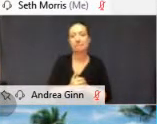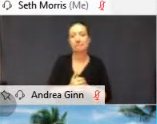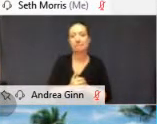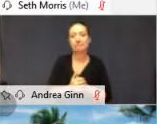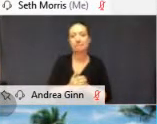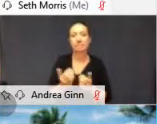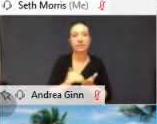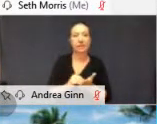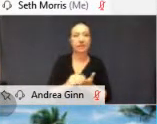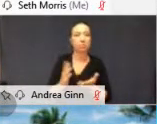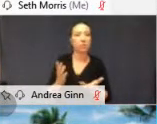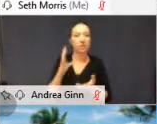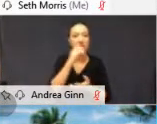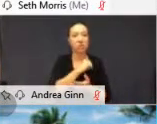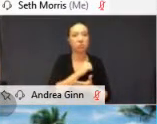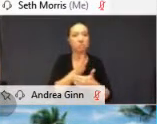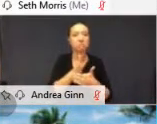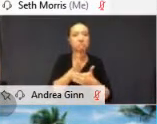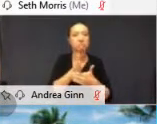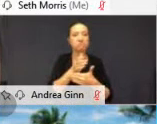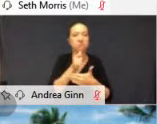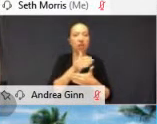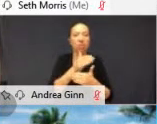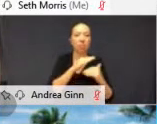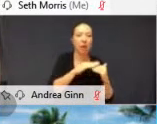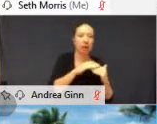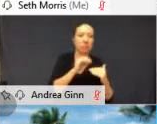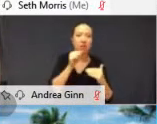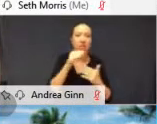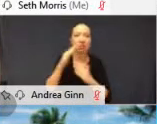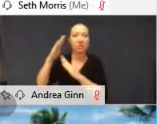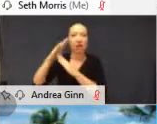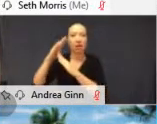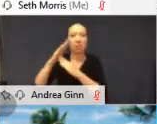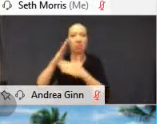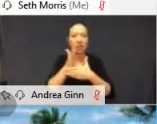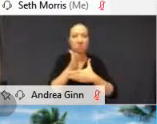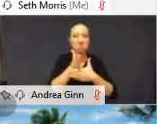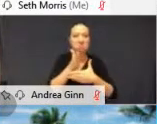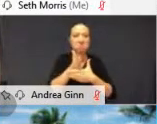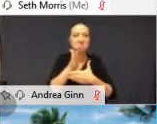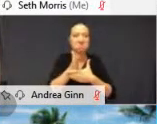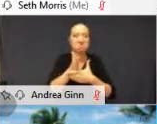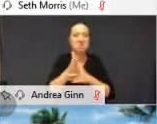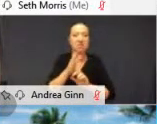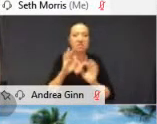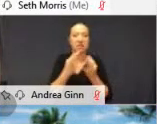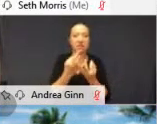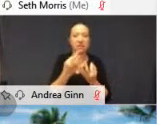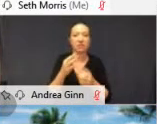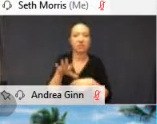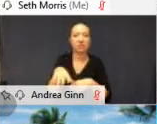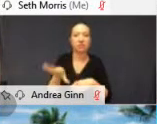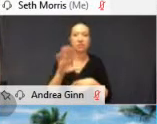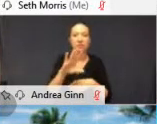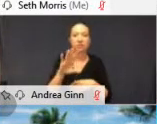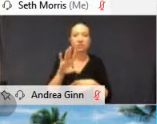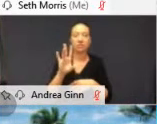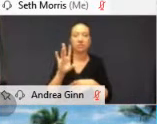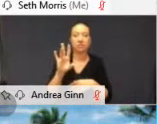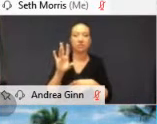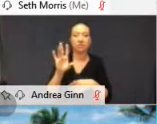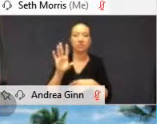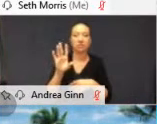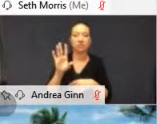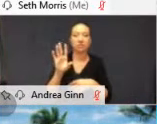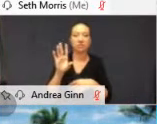of enhanced premium assistance, the family would have that $75 per month premium, which is roughly half of what they were